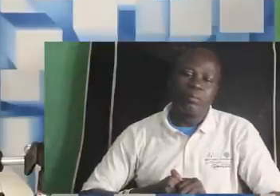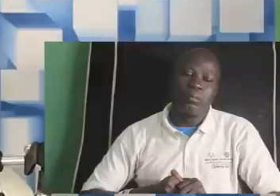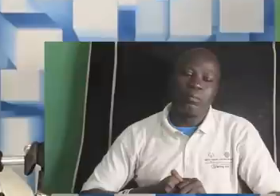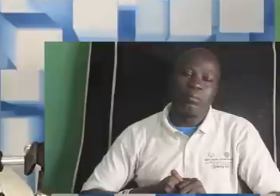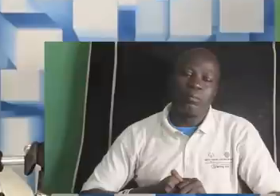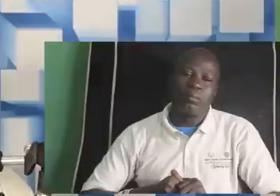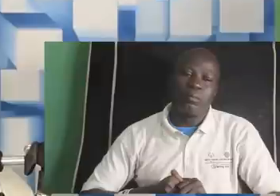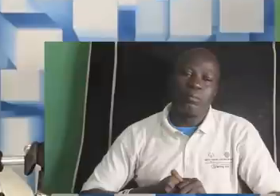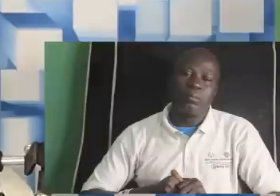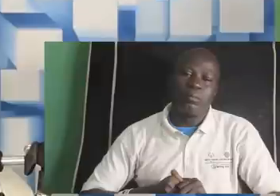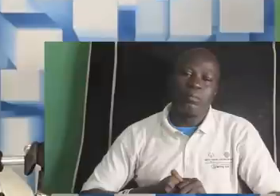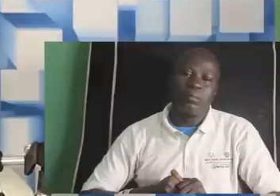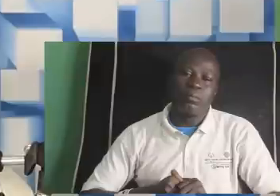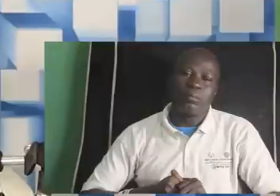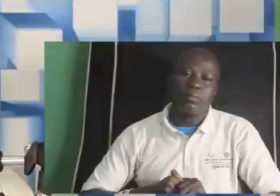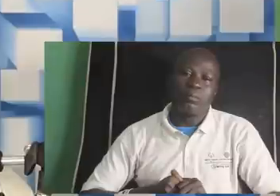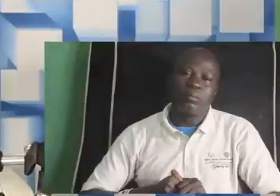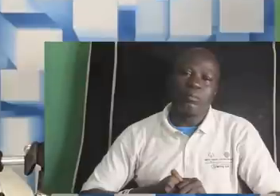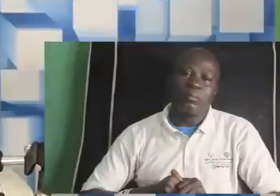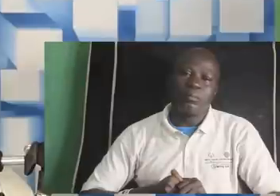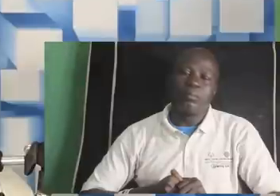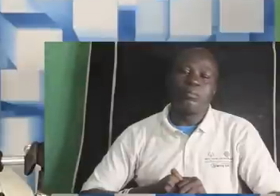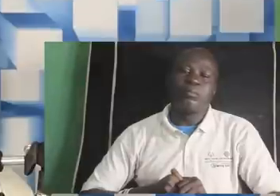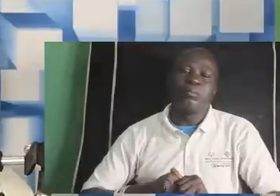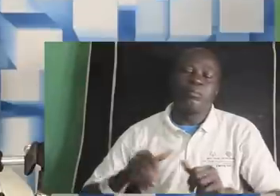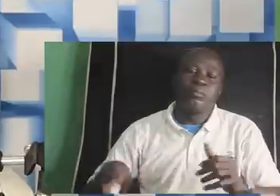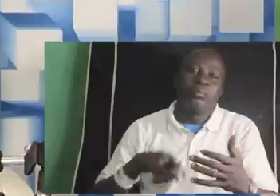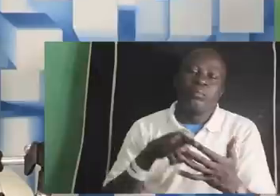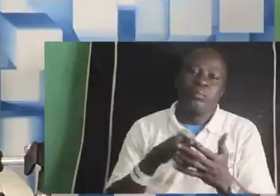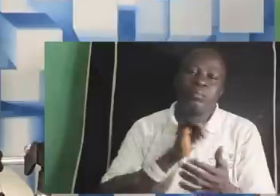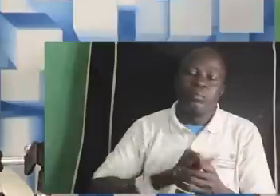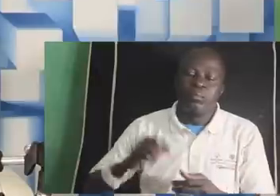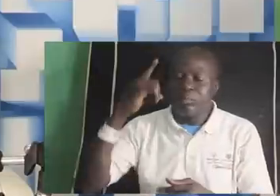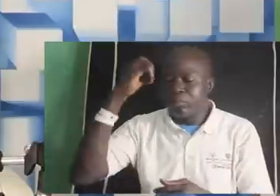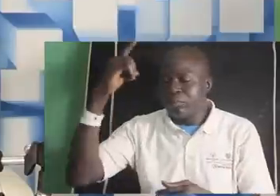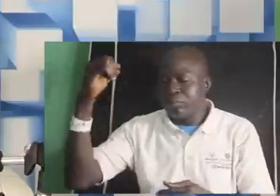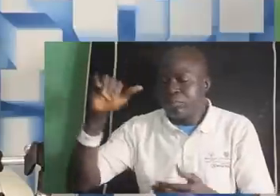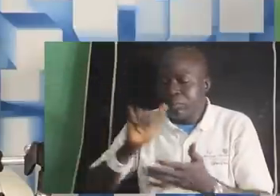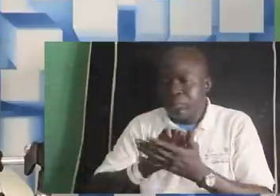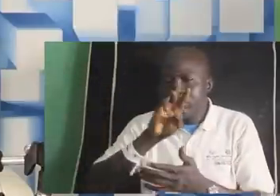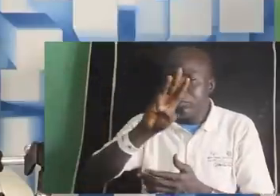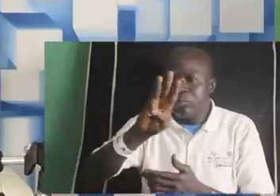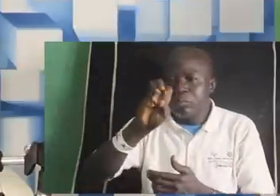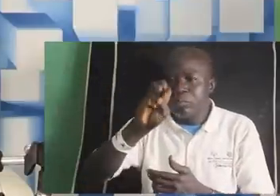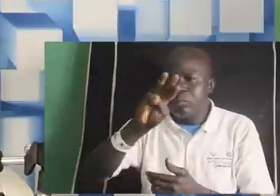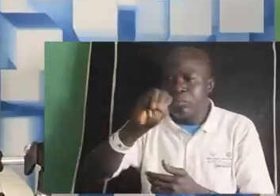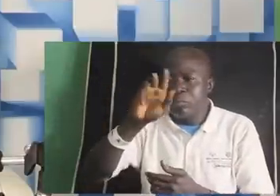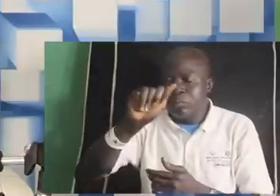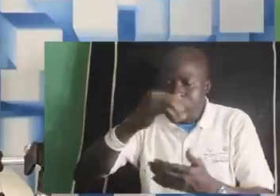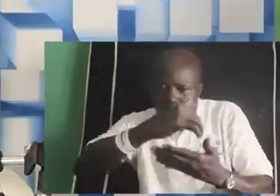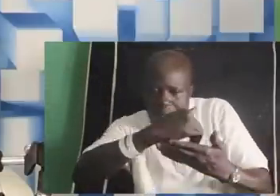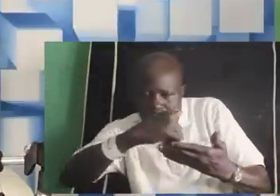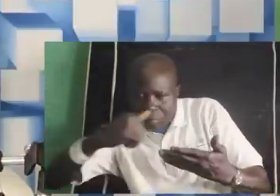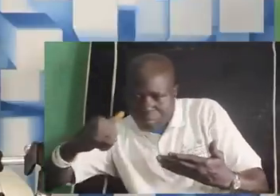ile omo na pada sibi tan ti yo o de taji sibe. This woman dreamt that her womb was removed and they put something in her